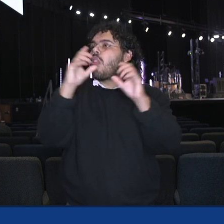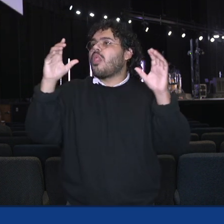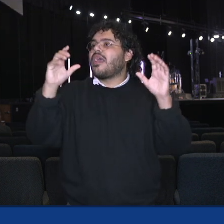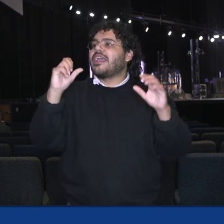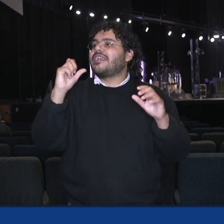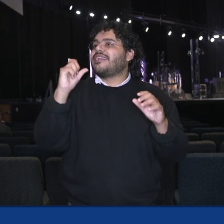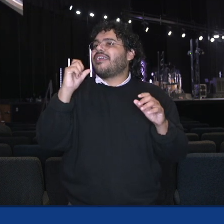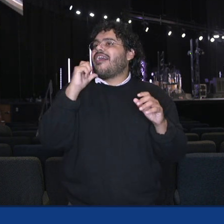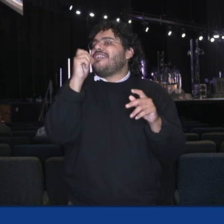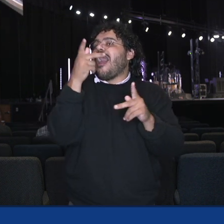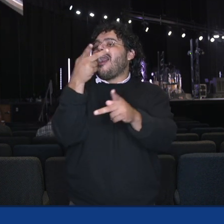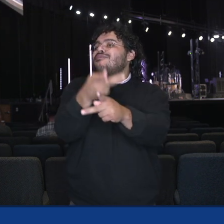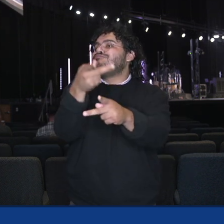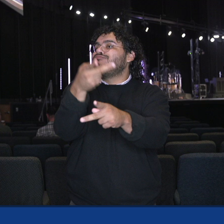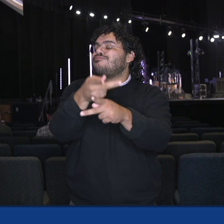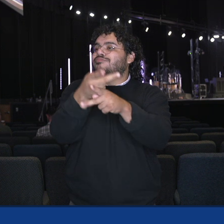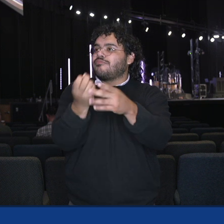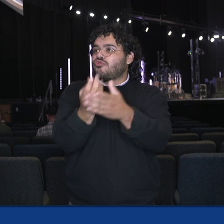tells us.